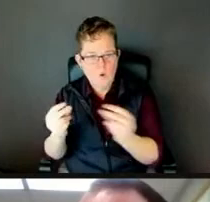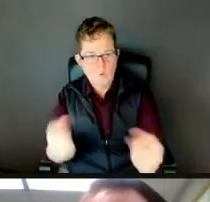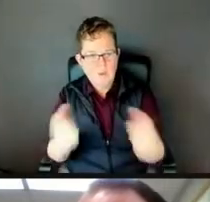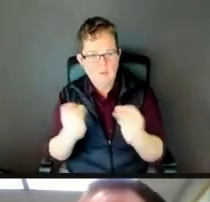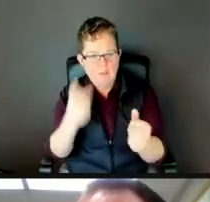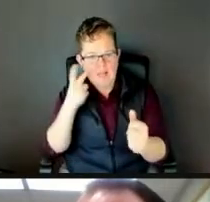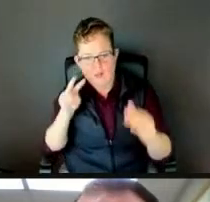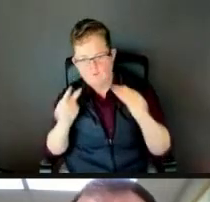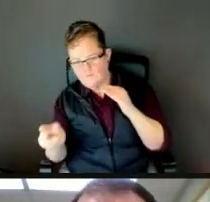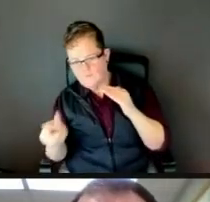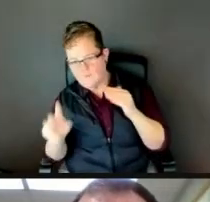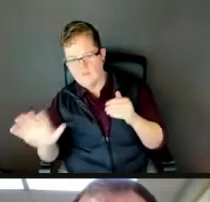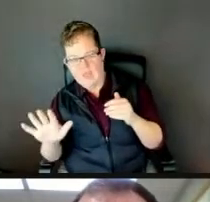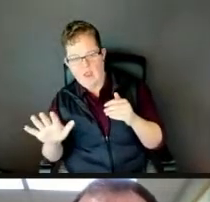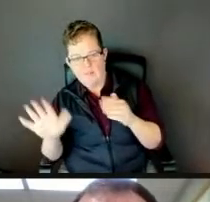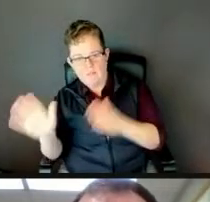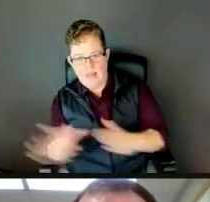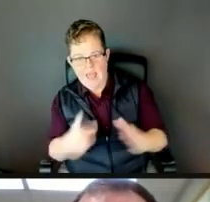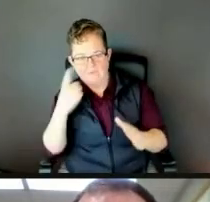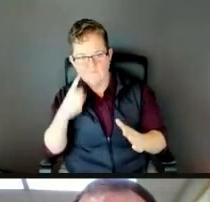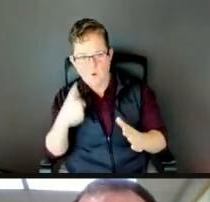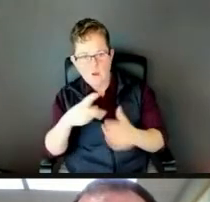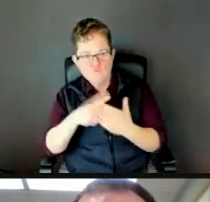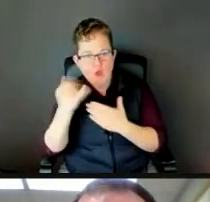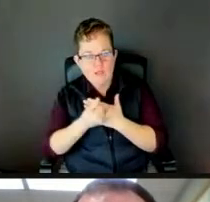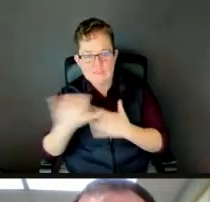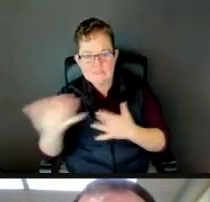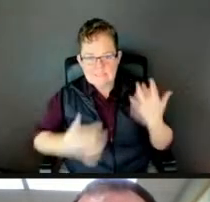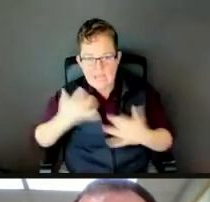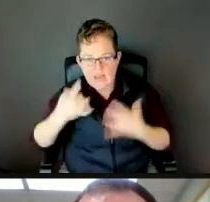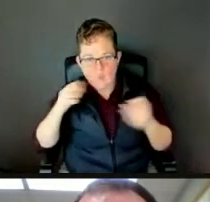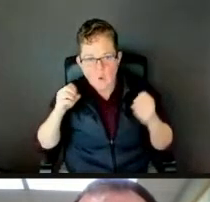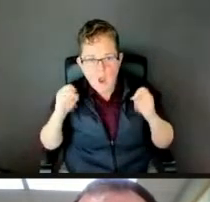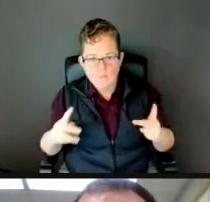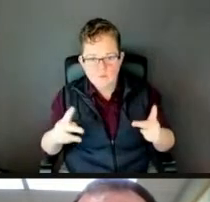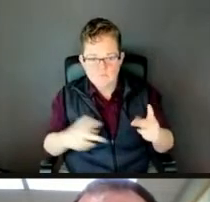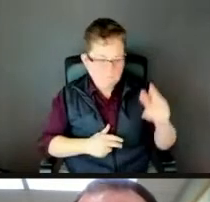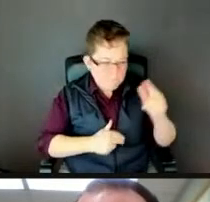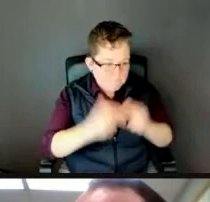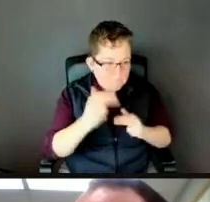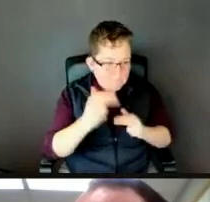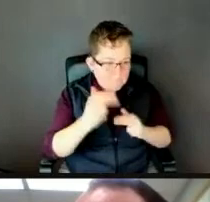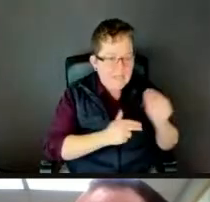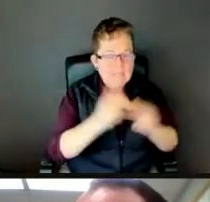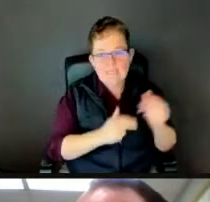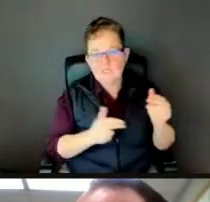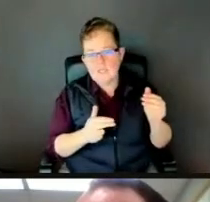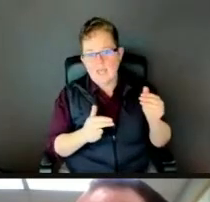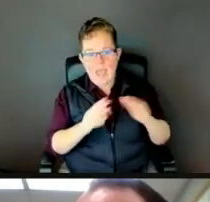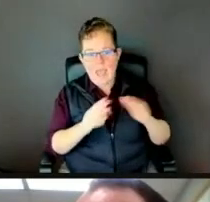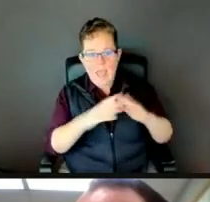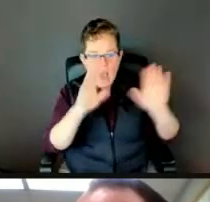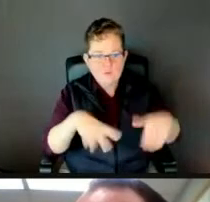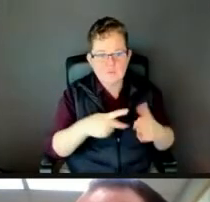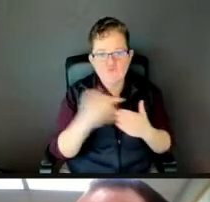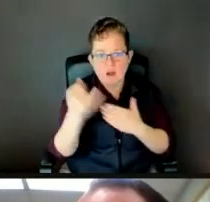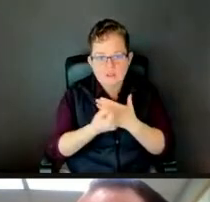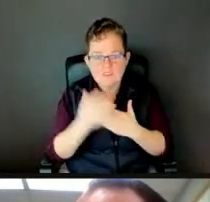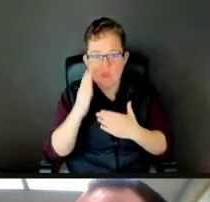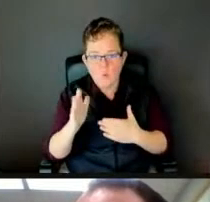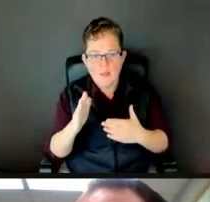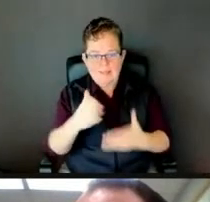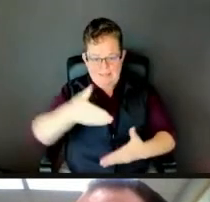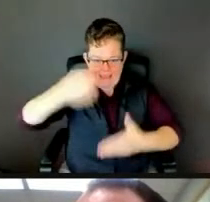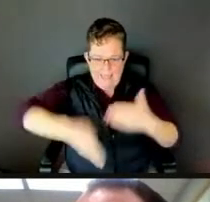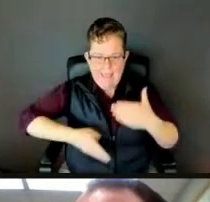forecast for projects, I get really excited about the opportunity for building, you know, these housing projects that will end